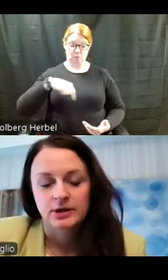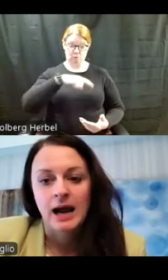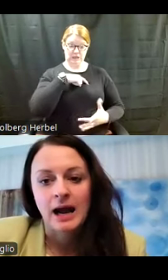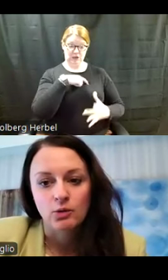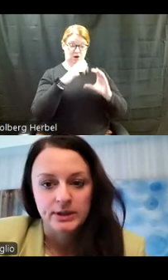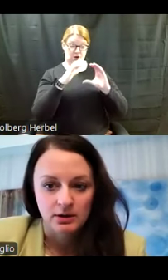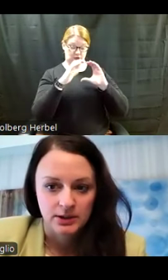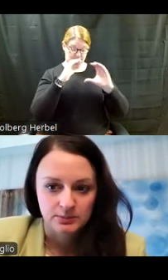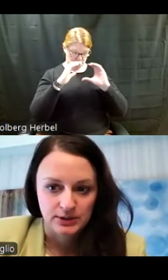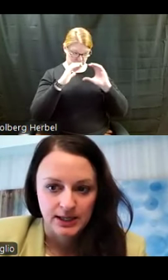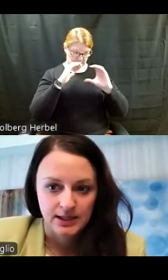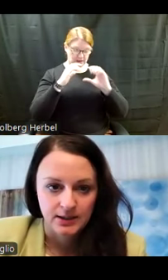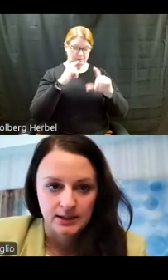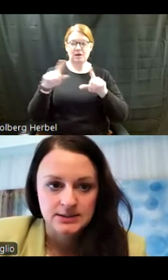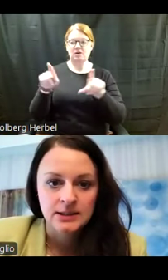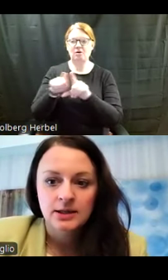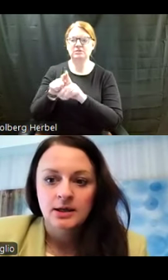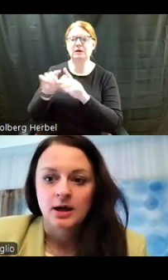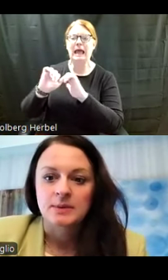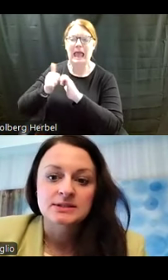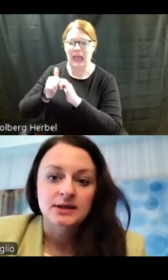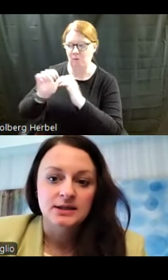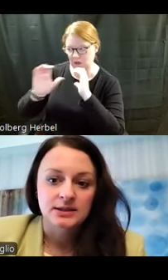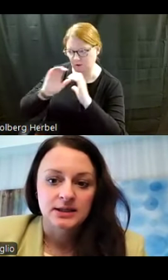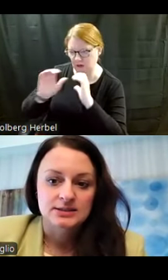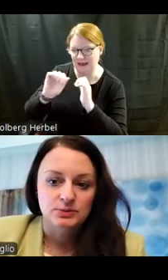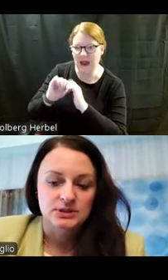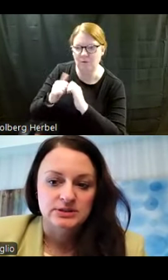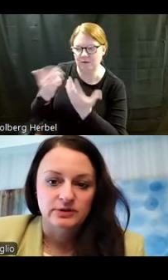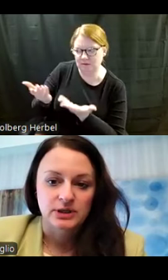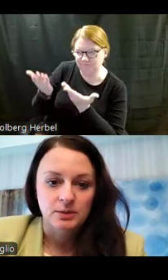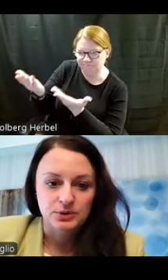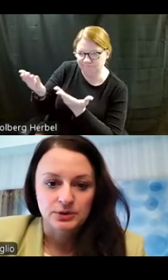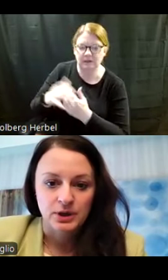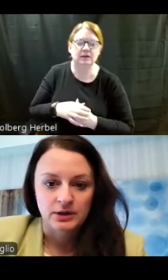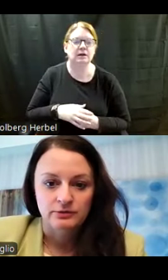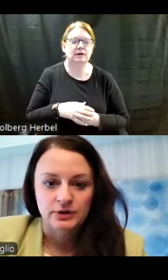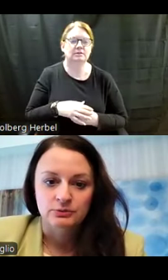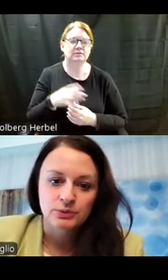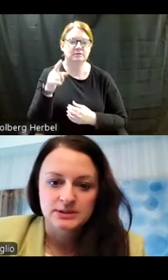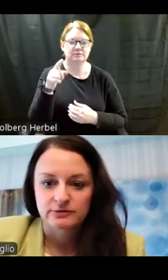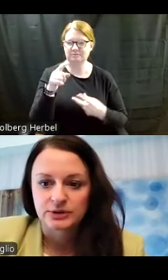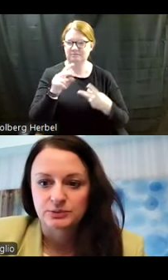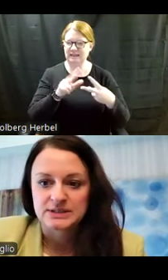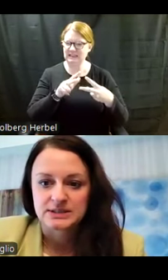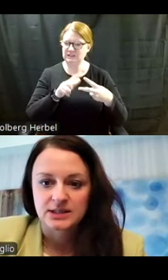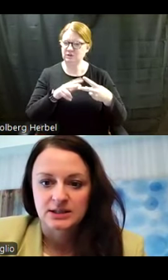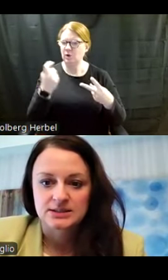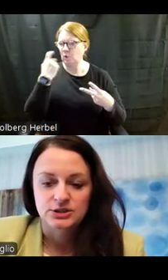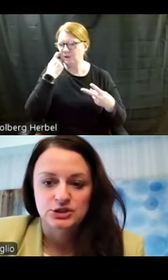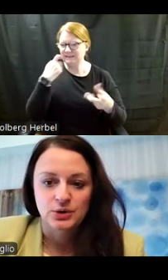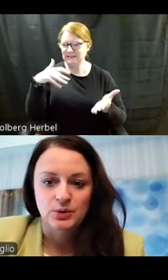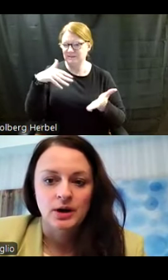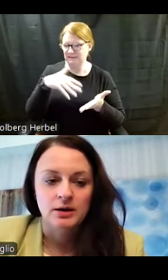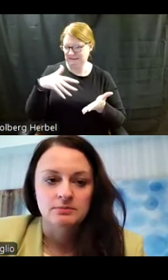consider how we are communicating it. And this slide indicates the results of a couple of relatively recent studies